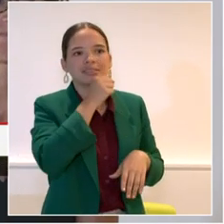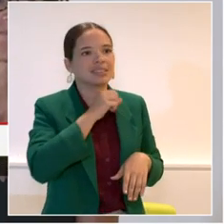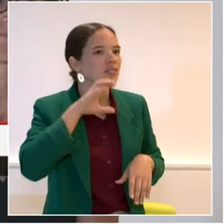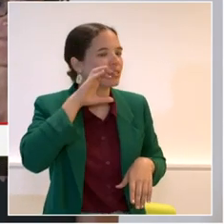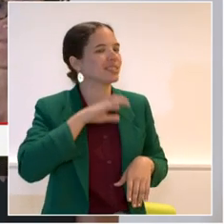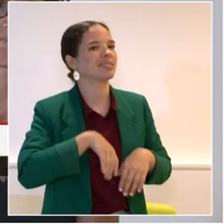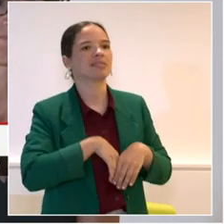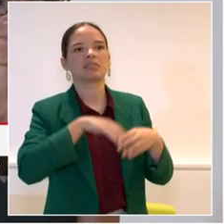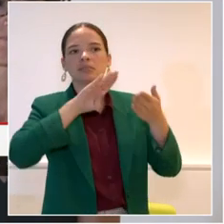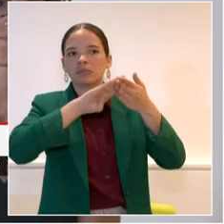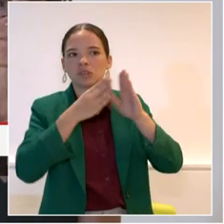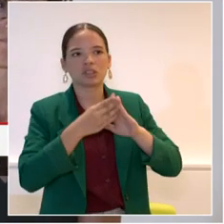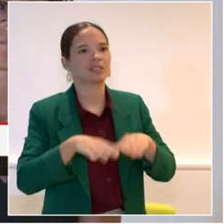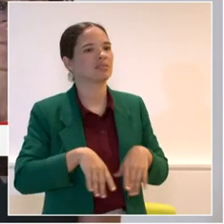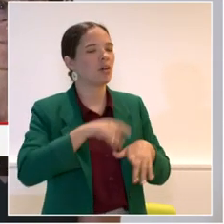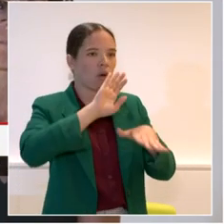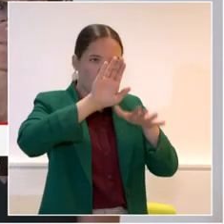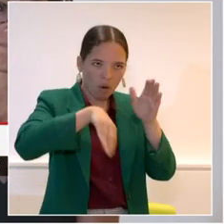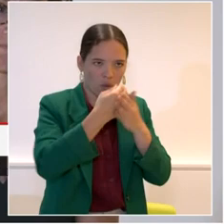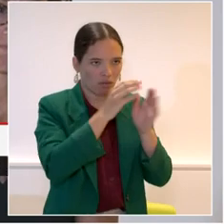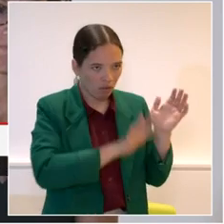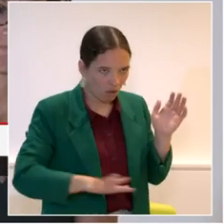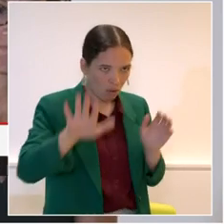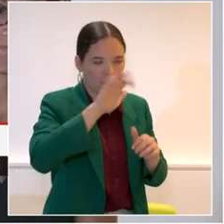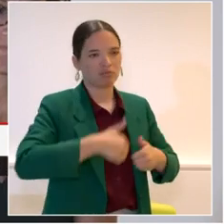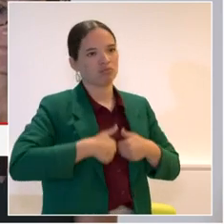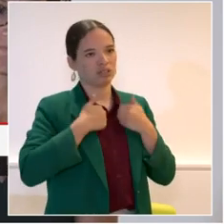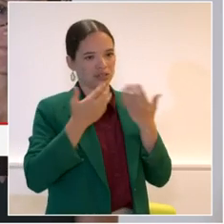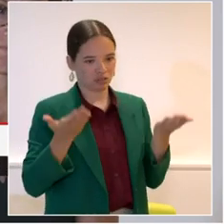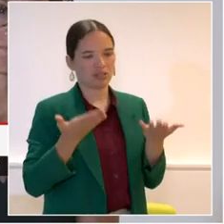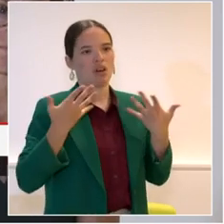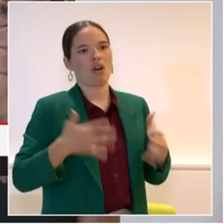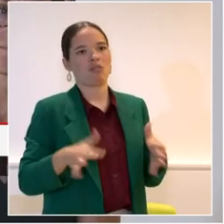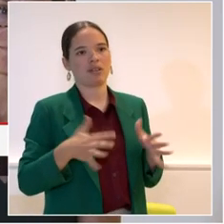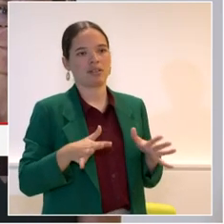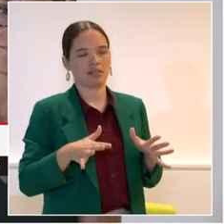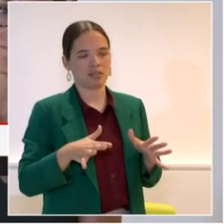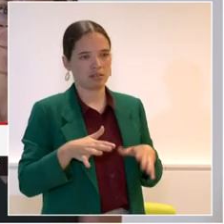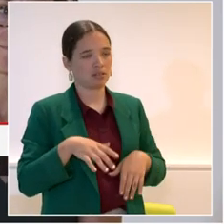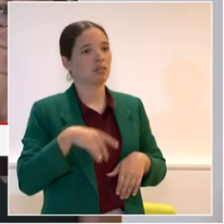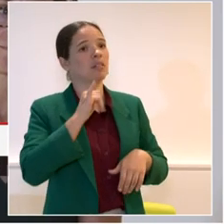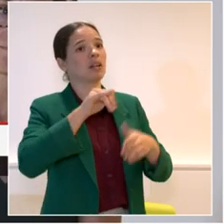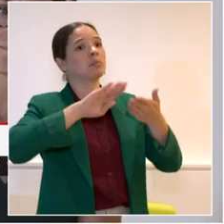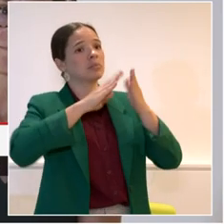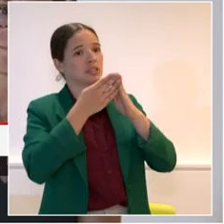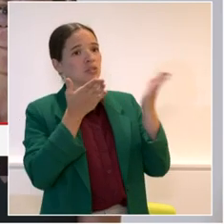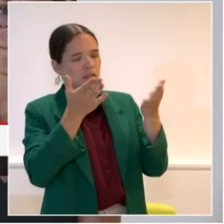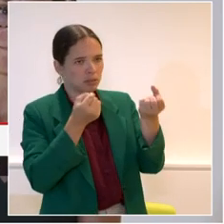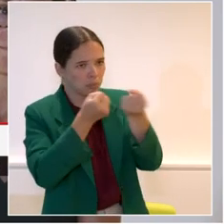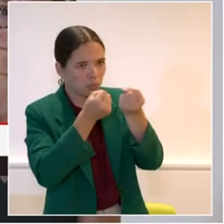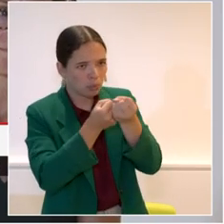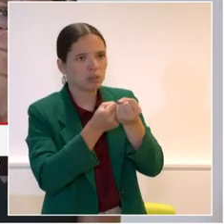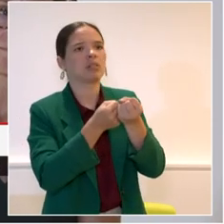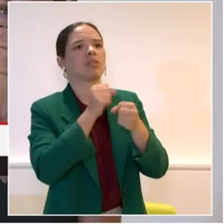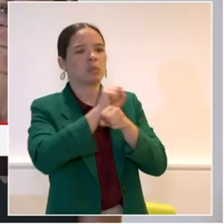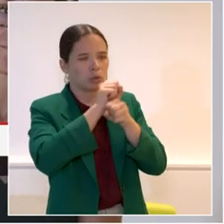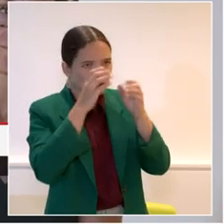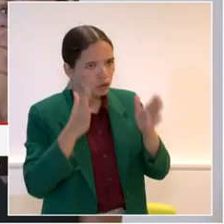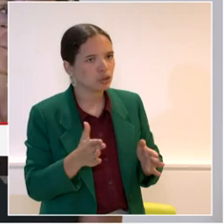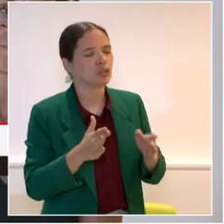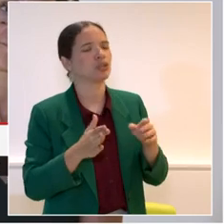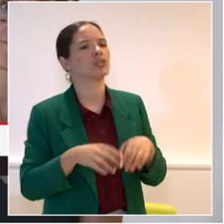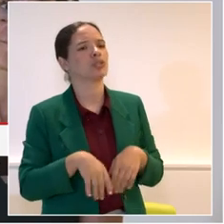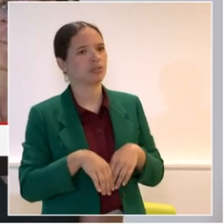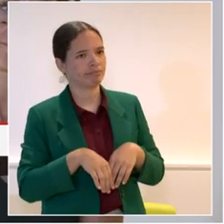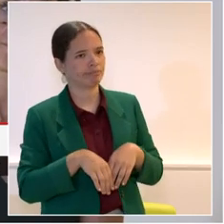etc. In my experience, I'm a community support worker for many residents in the community down in Ward 8, Ward 7, and